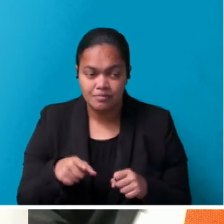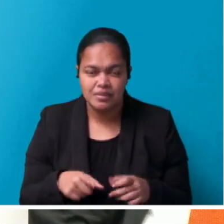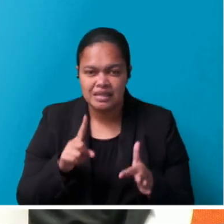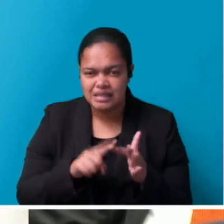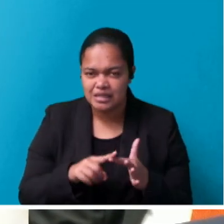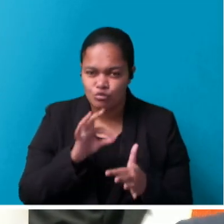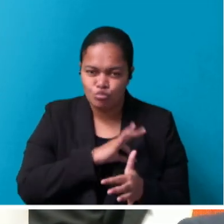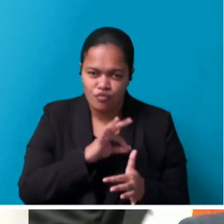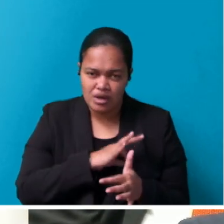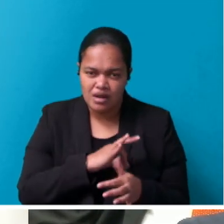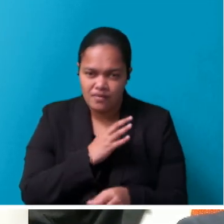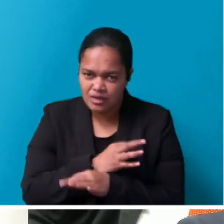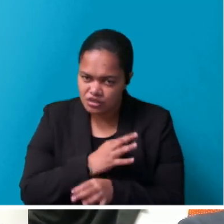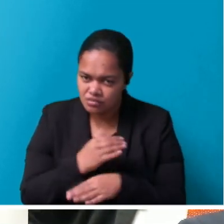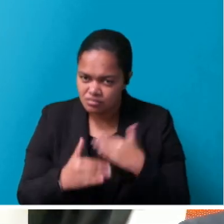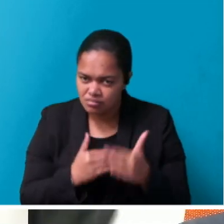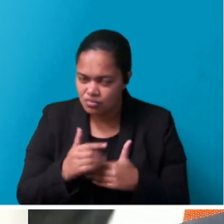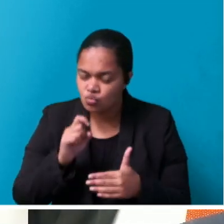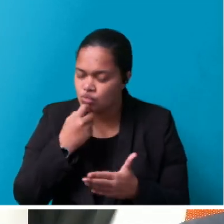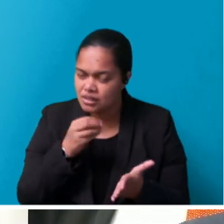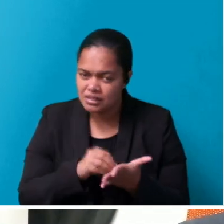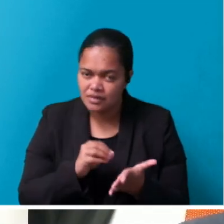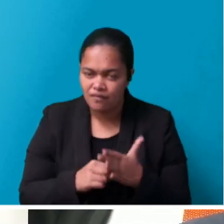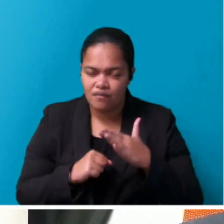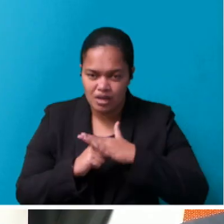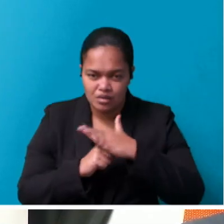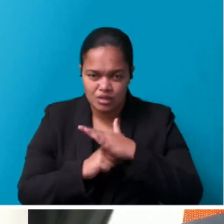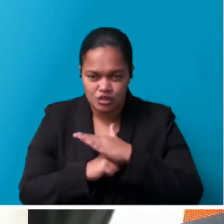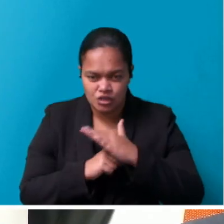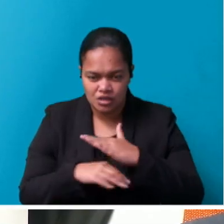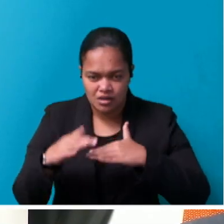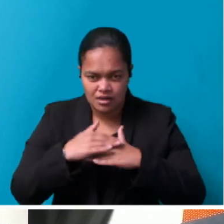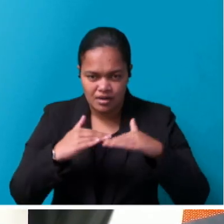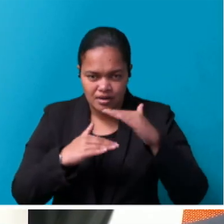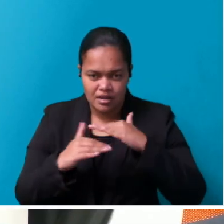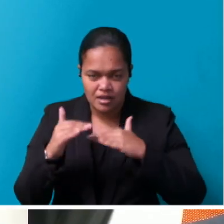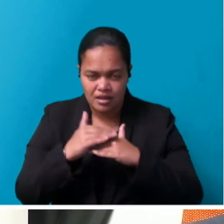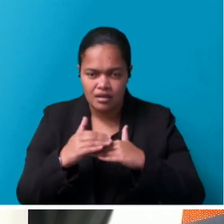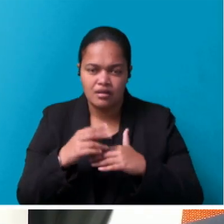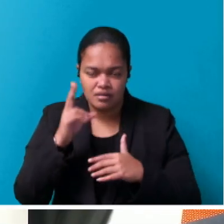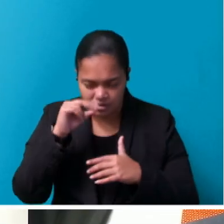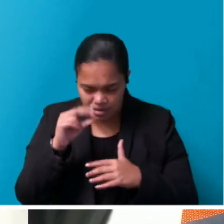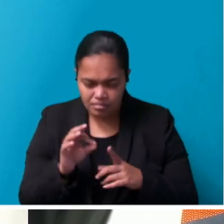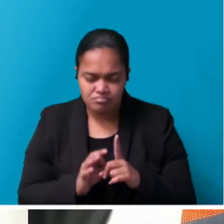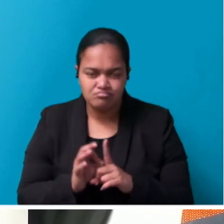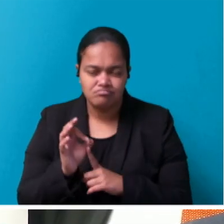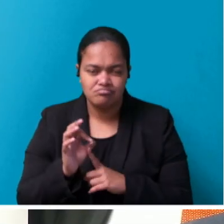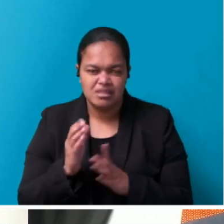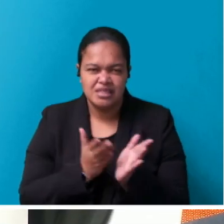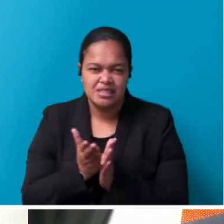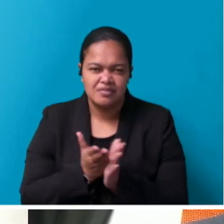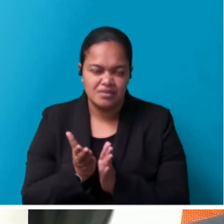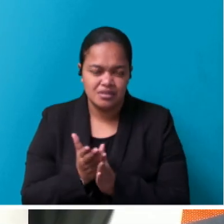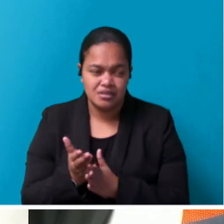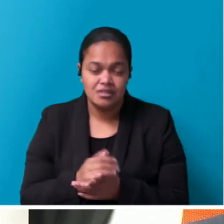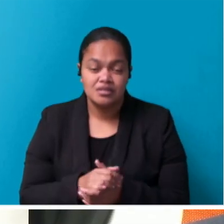e-profile functionality and will serve as a foundational layer for enabling diverse e-services, improving